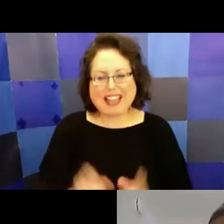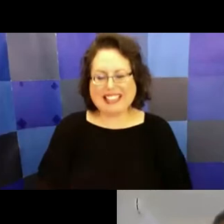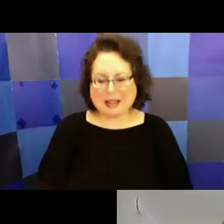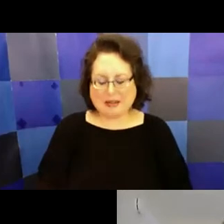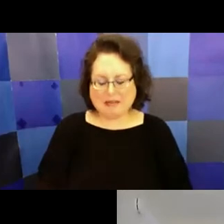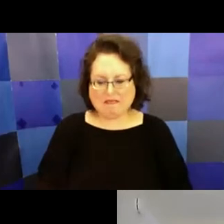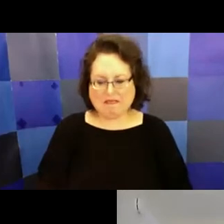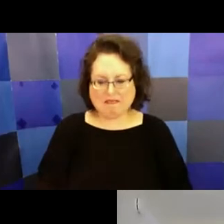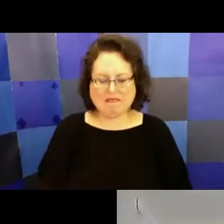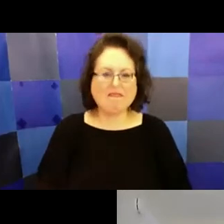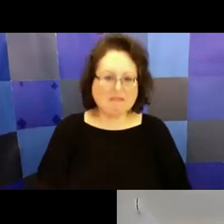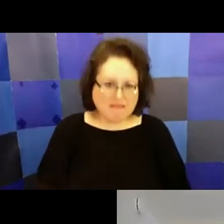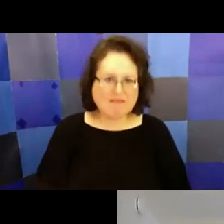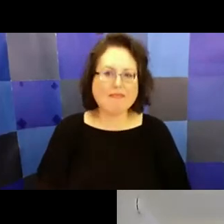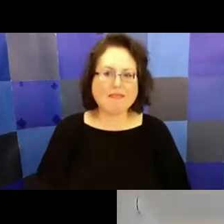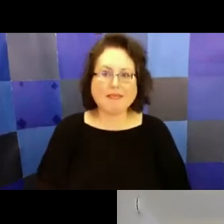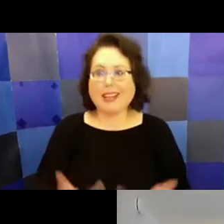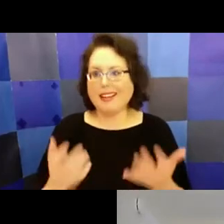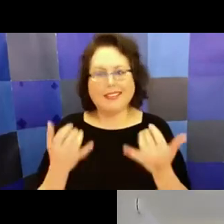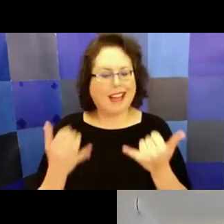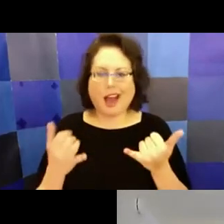I guess that such is the age of COVID.